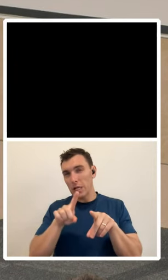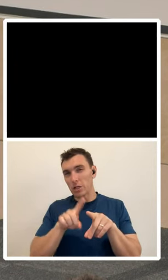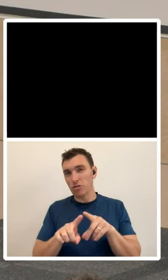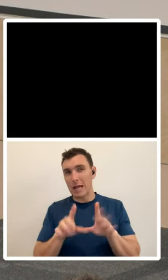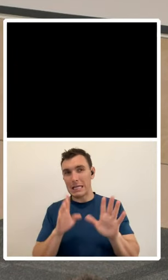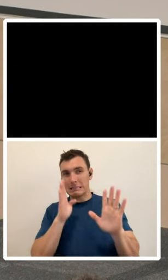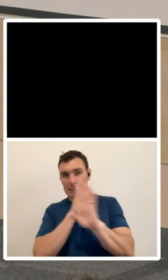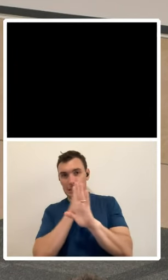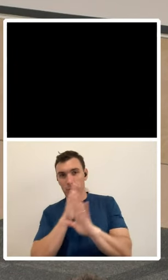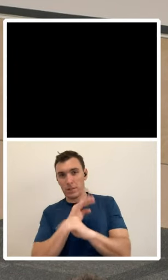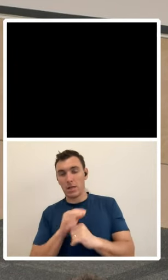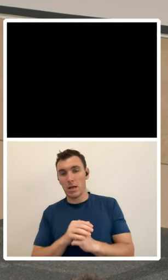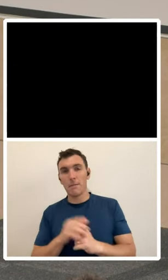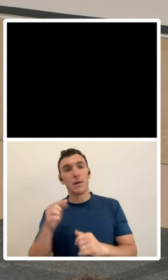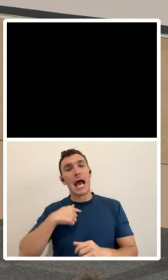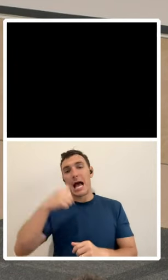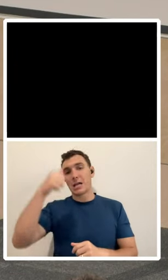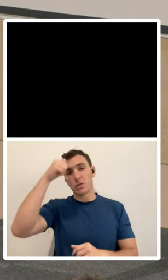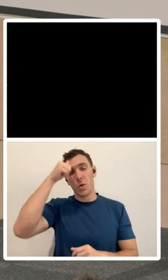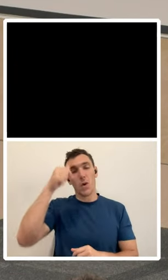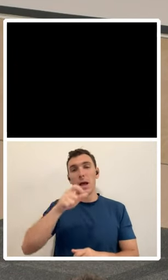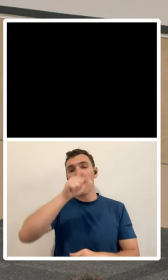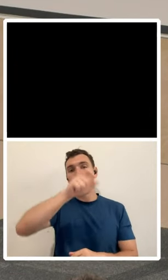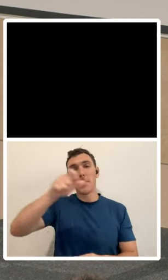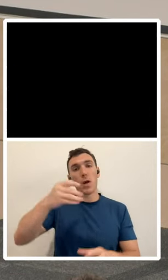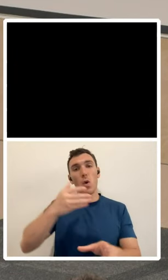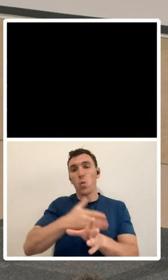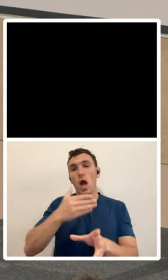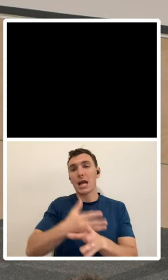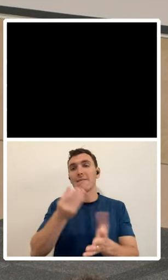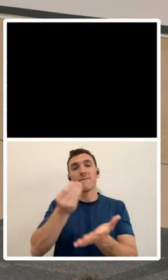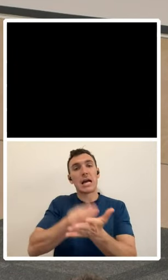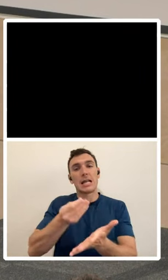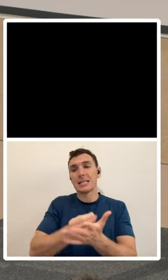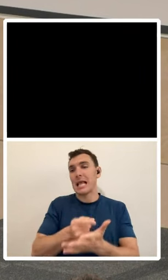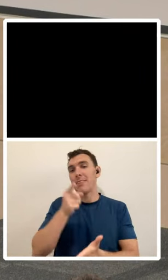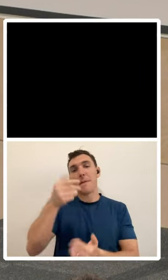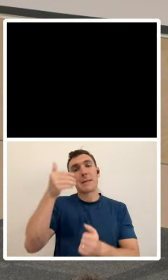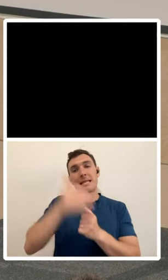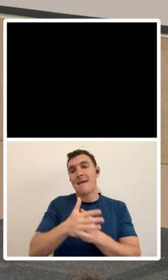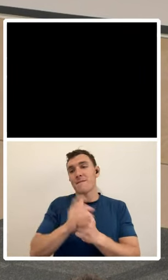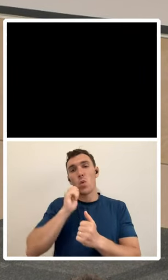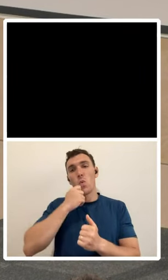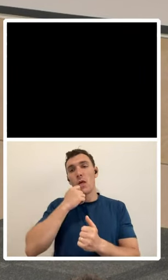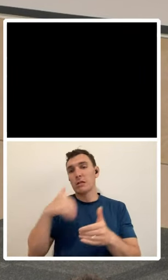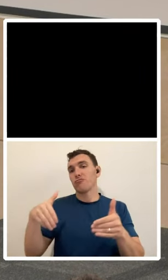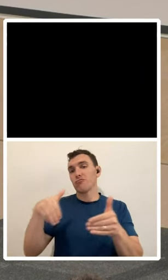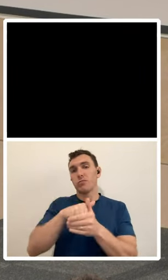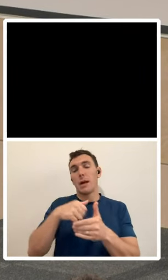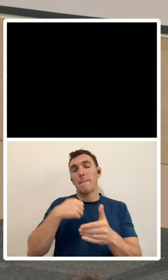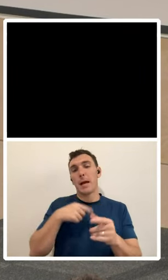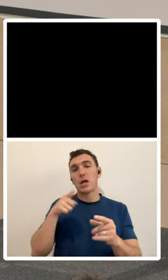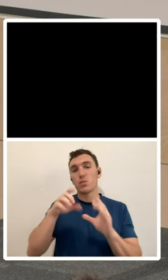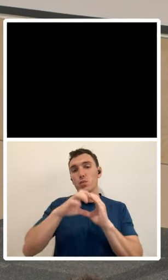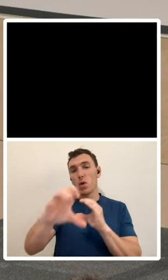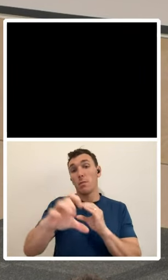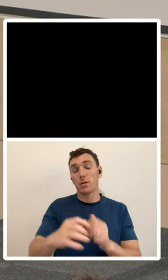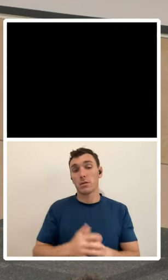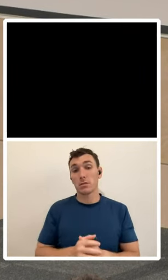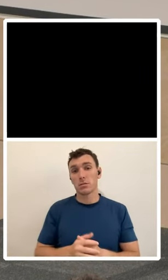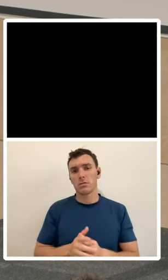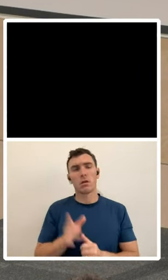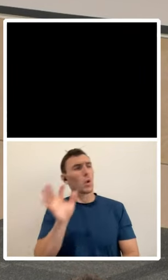channel, unfortunately. It's just the way that it works. Of course, I would love for them to come on, but it's just not what they do. Are they all still working in finance, though? The older guys are mainly retired